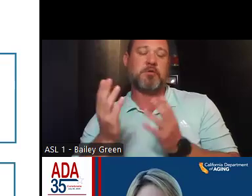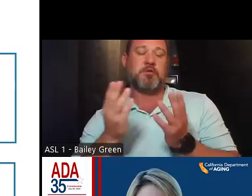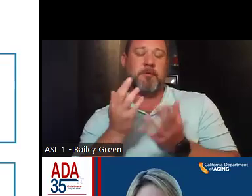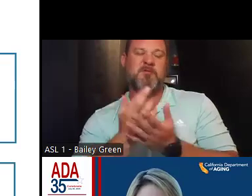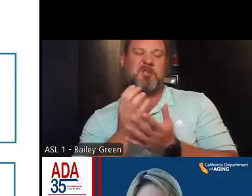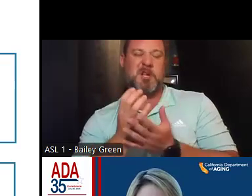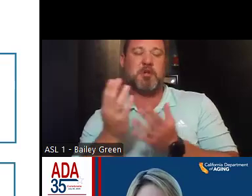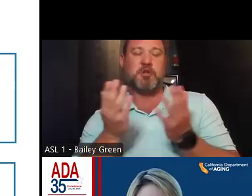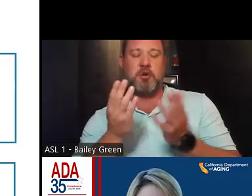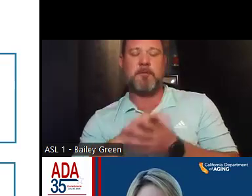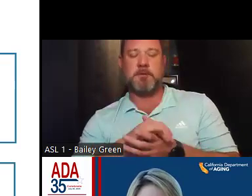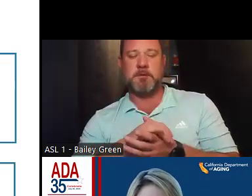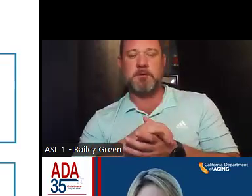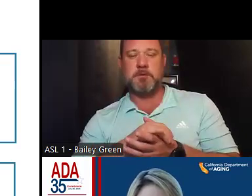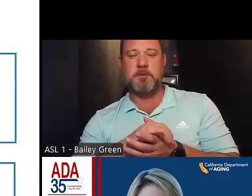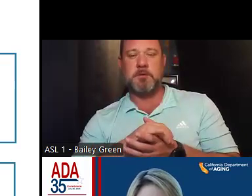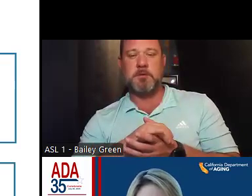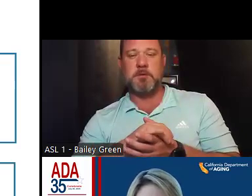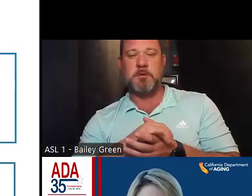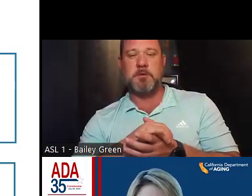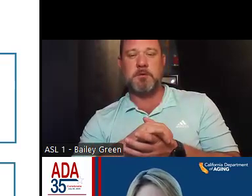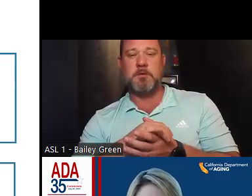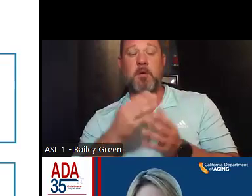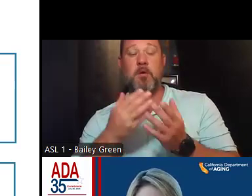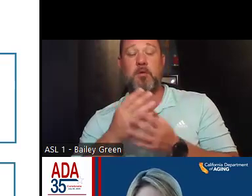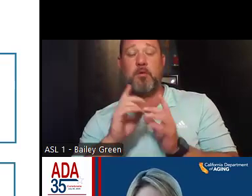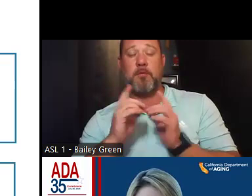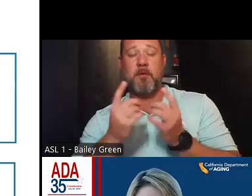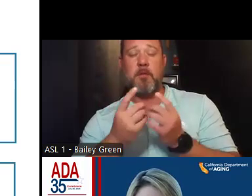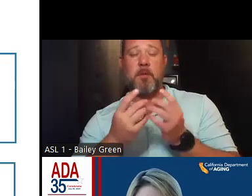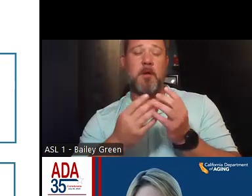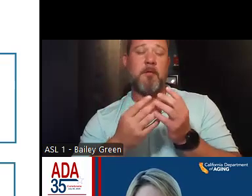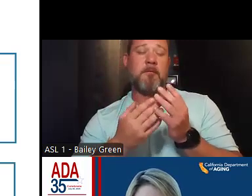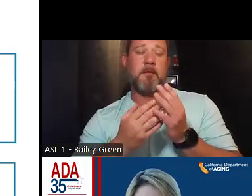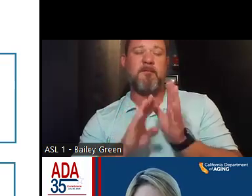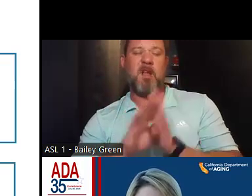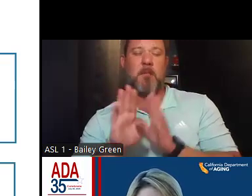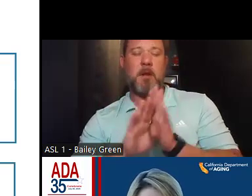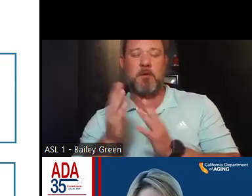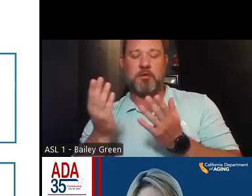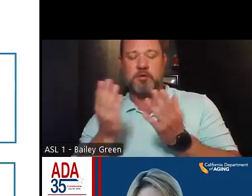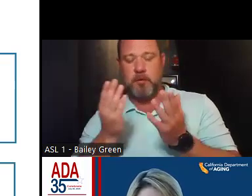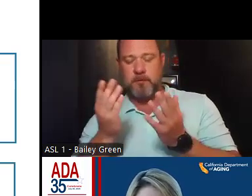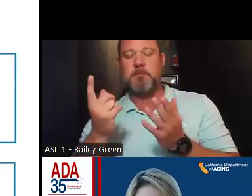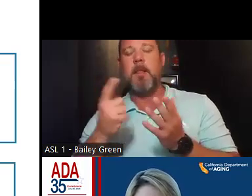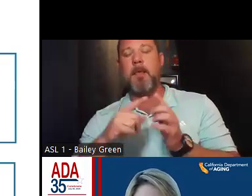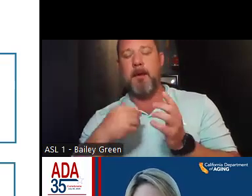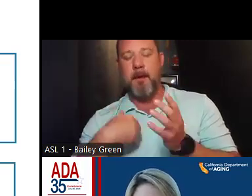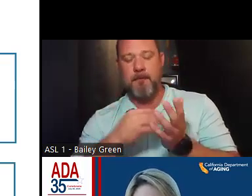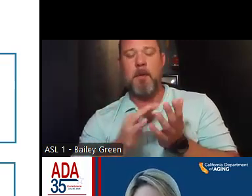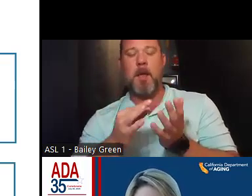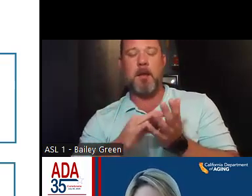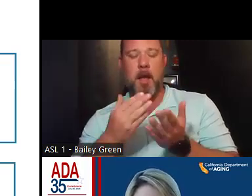services. Those are provided through the Department of Developmental Services, but they do have a Medi-Cal waiver.